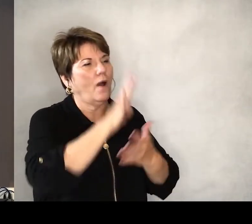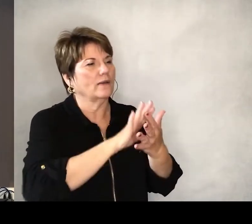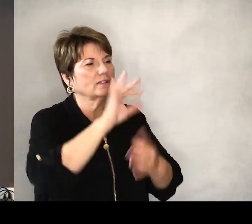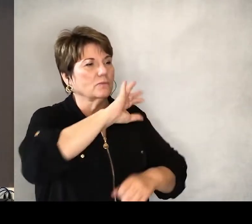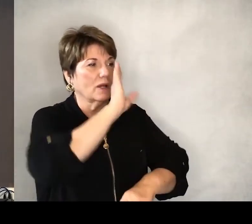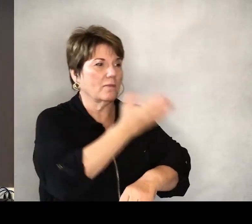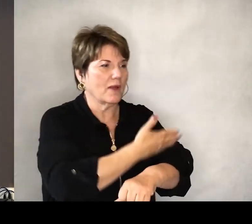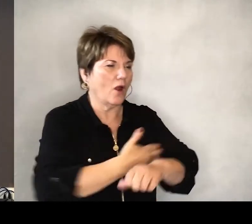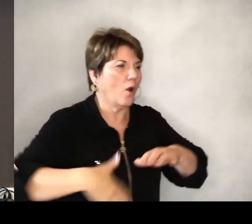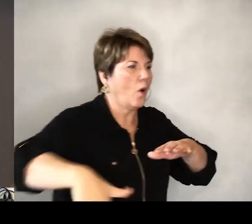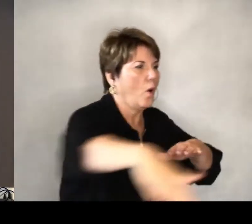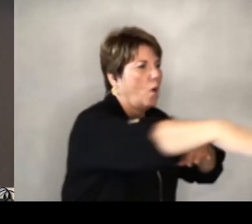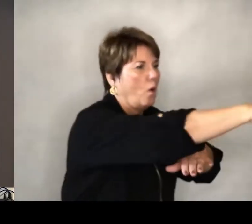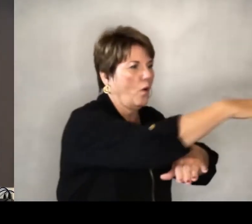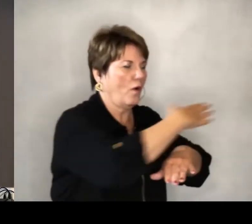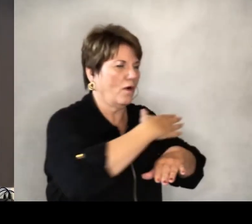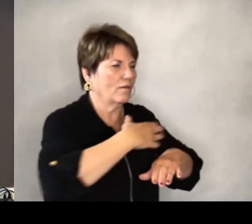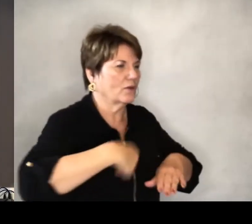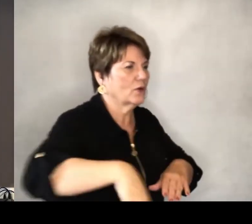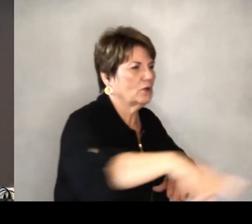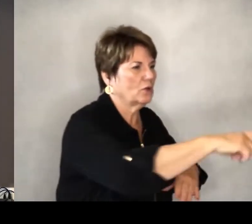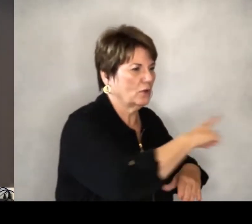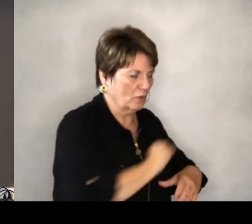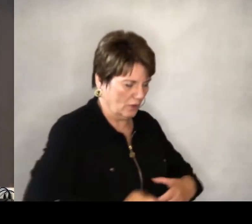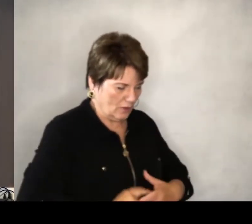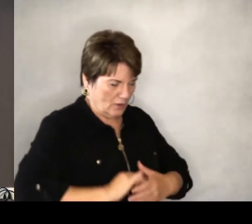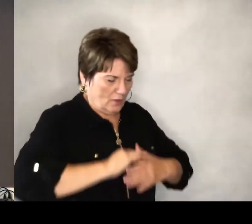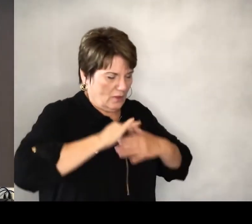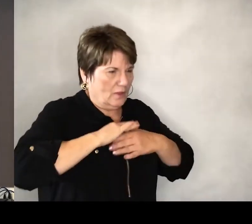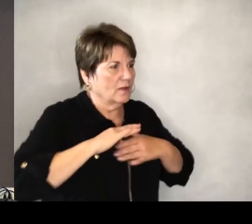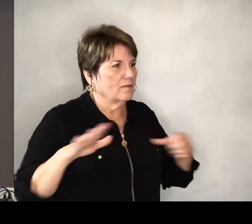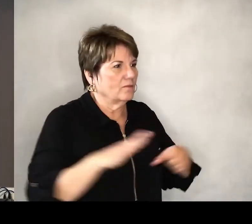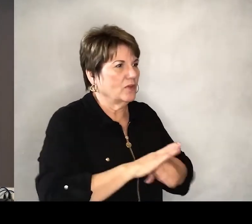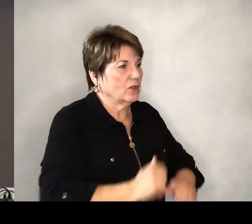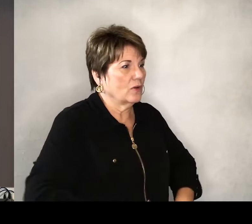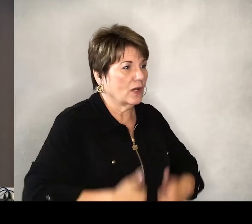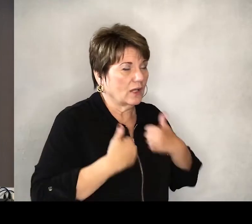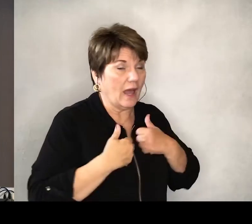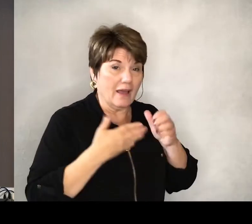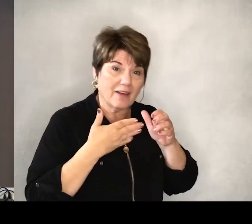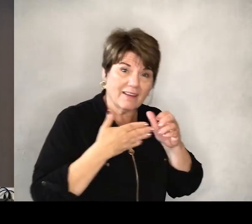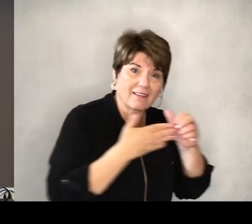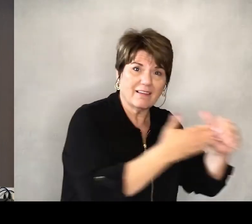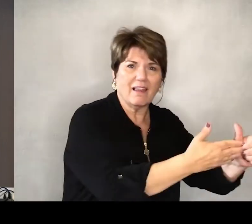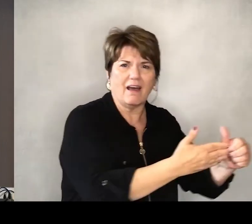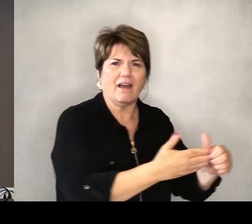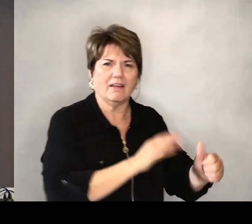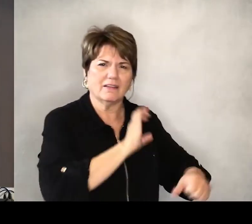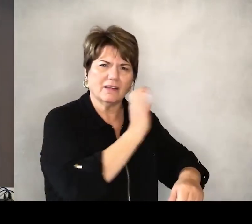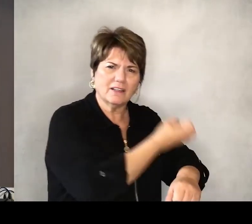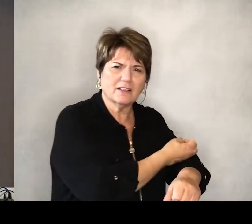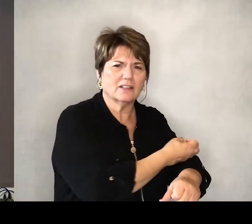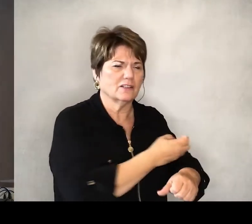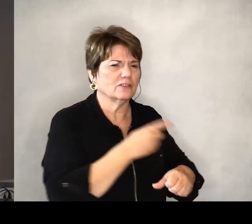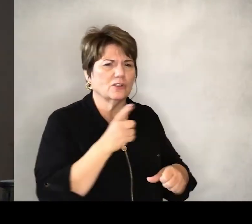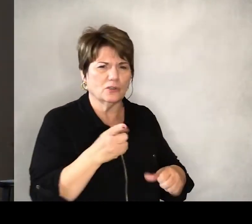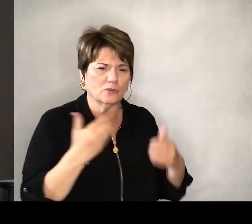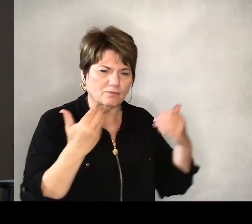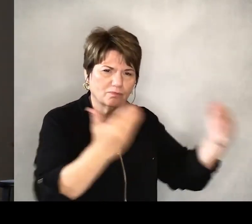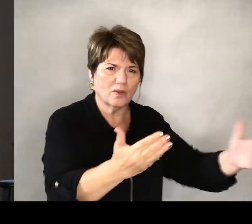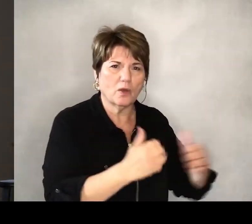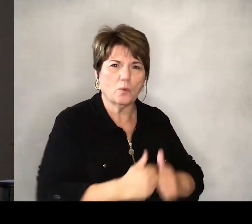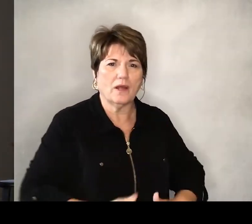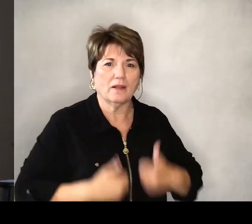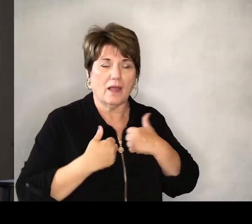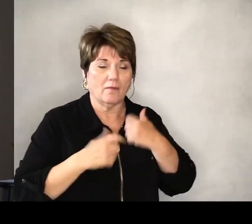comes on you, when the Holy Spirit fills your life, when the Holy Spirit is the guiding force in whatever steps you take in your life.